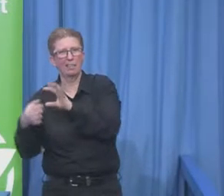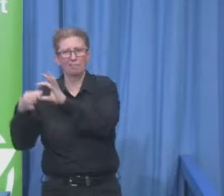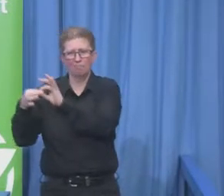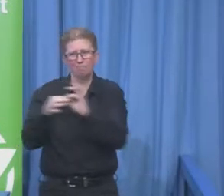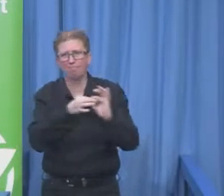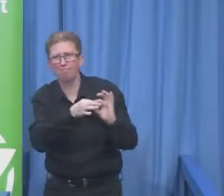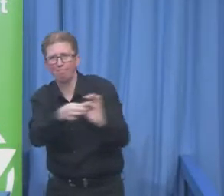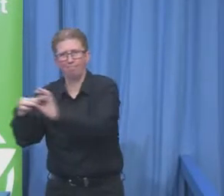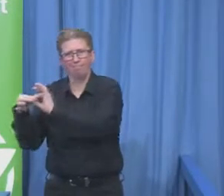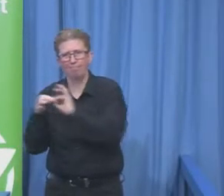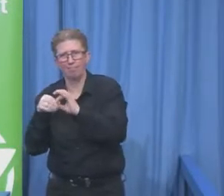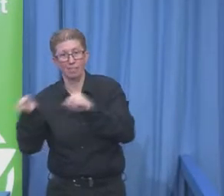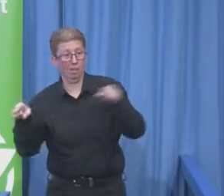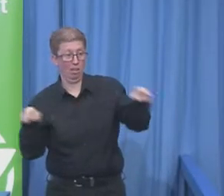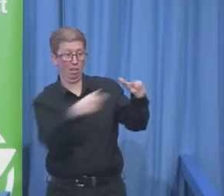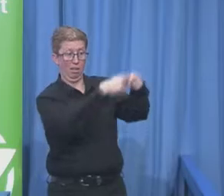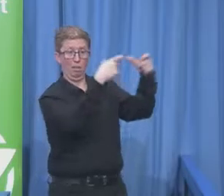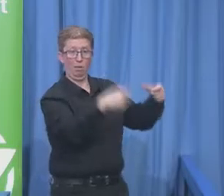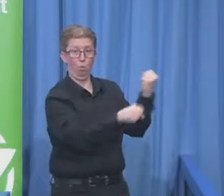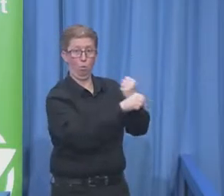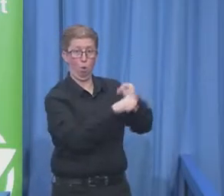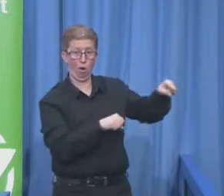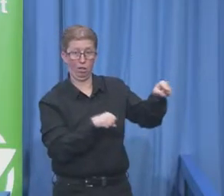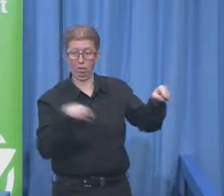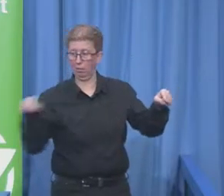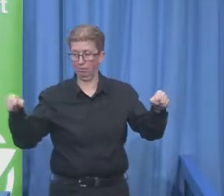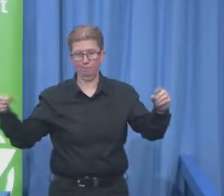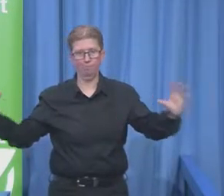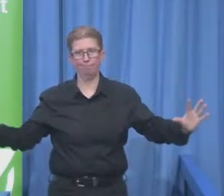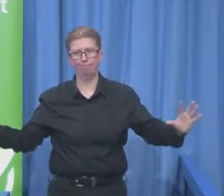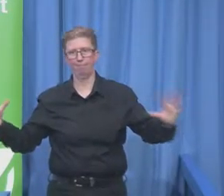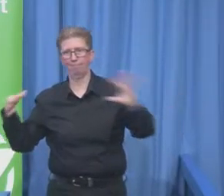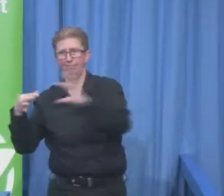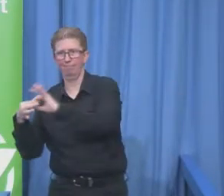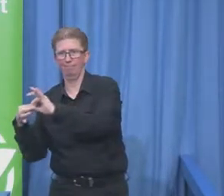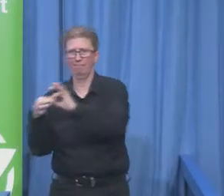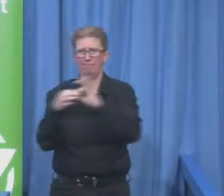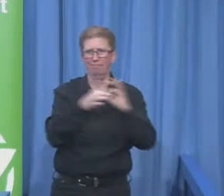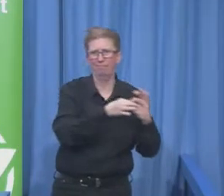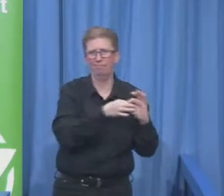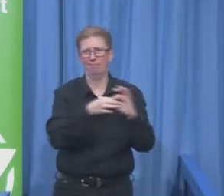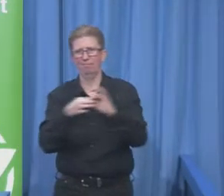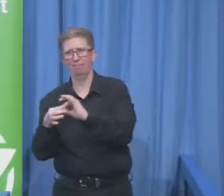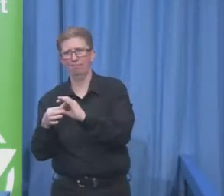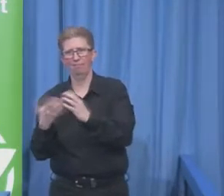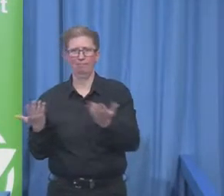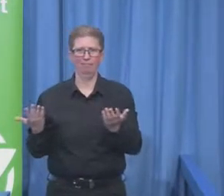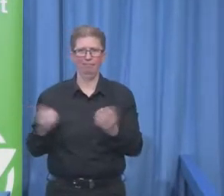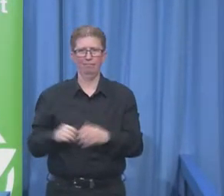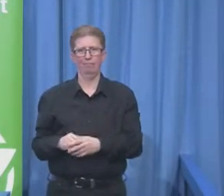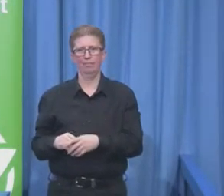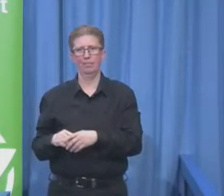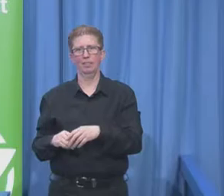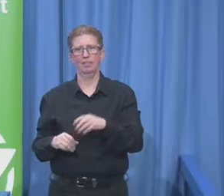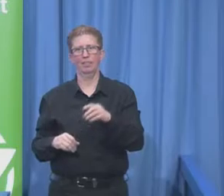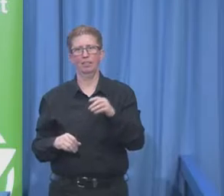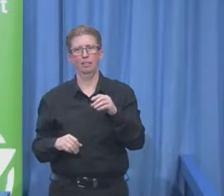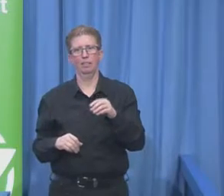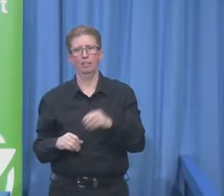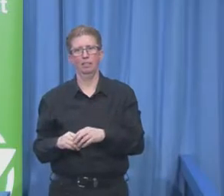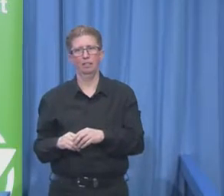problem with sustainability, JBS can organize job orders, meaning that many of